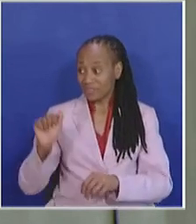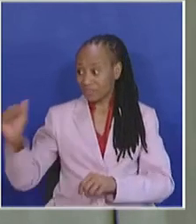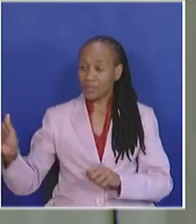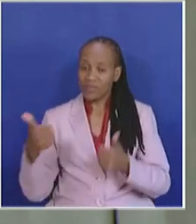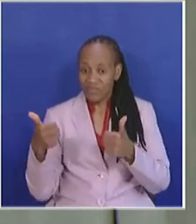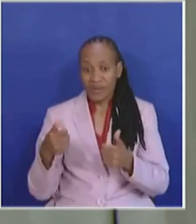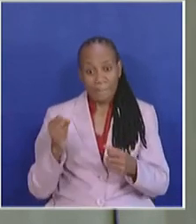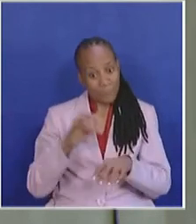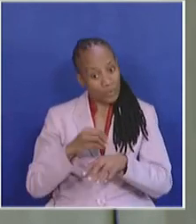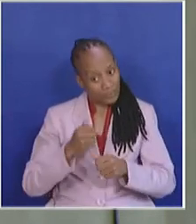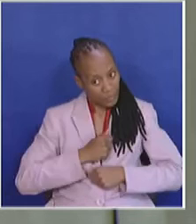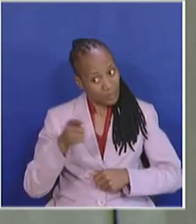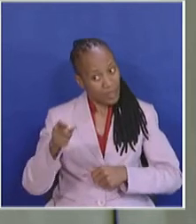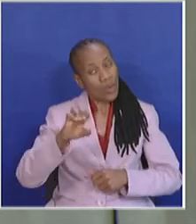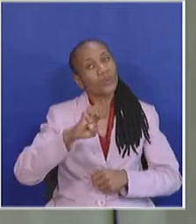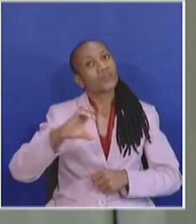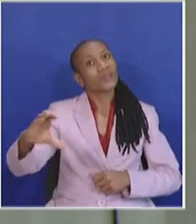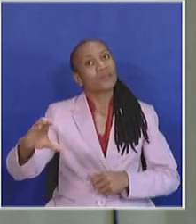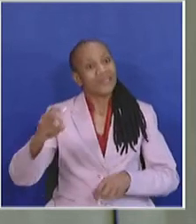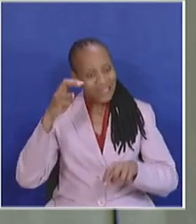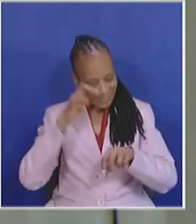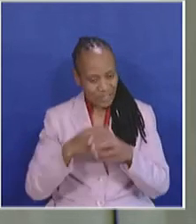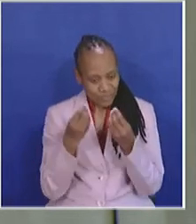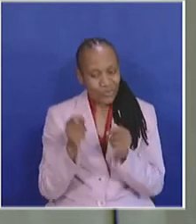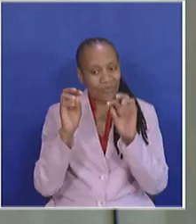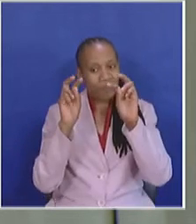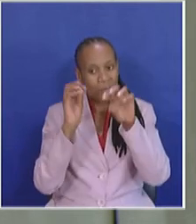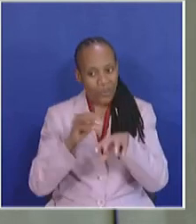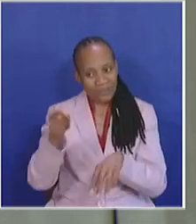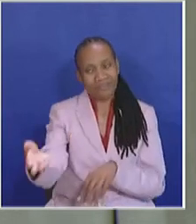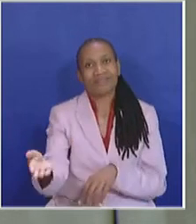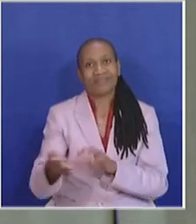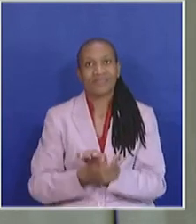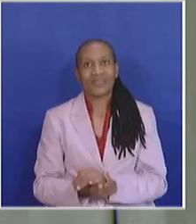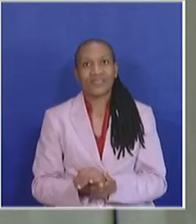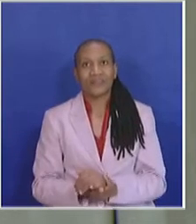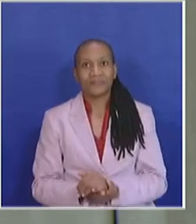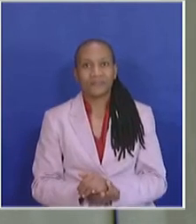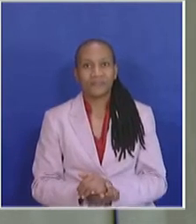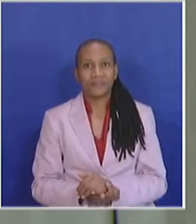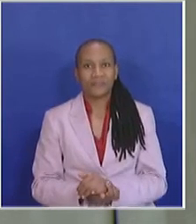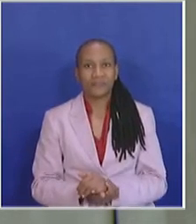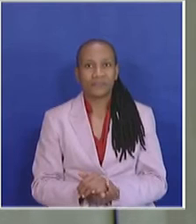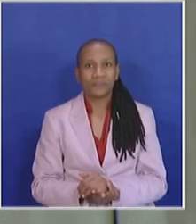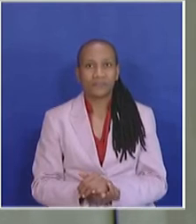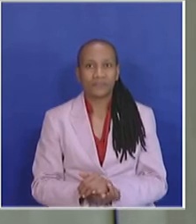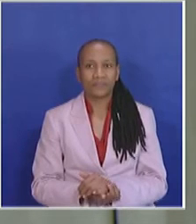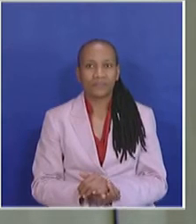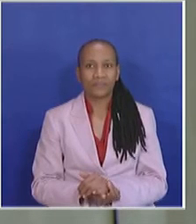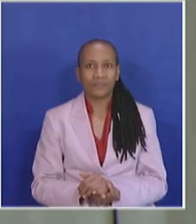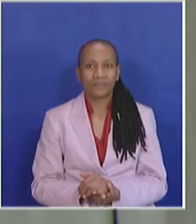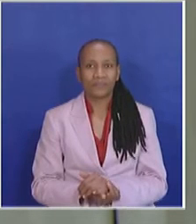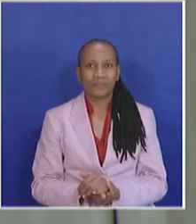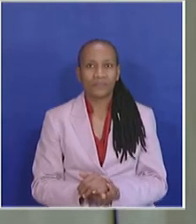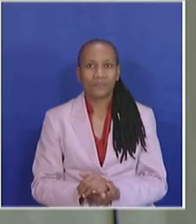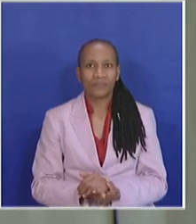Chairperson, efuneka address ubana the infrastructure ekhoyo iyasibetha. You go through towns like